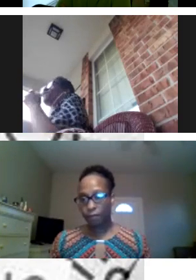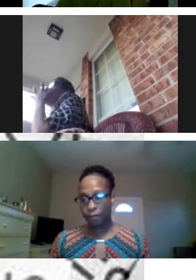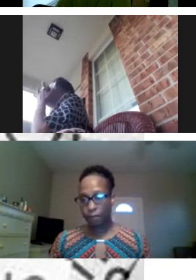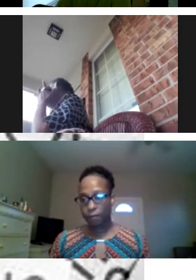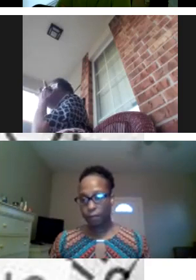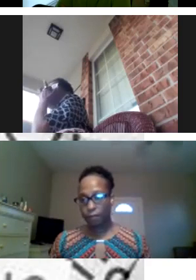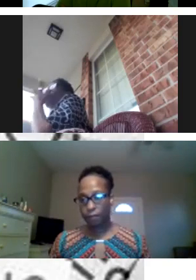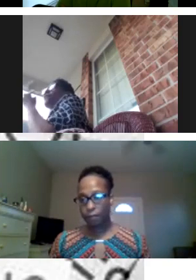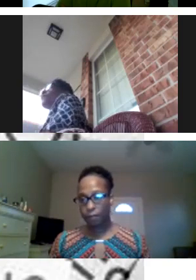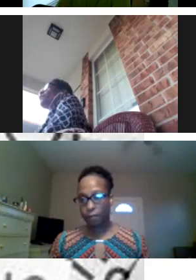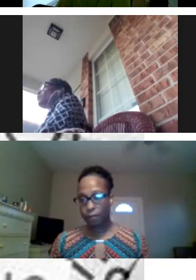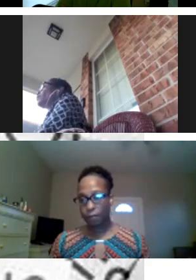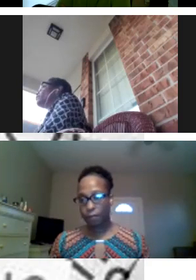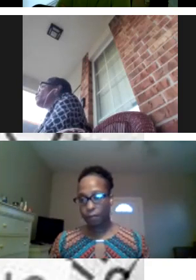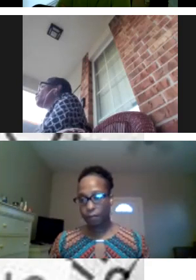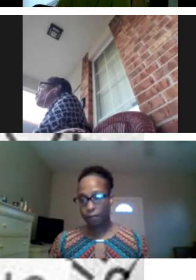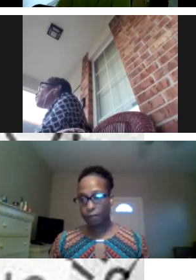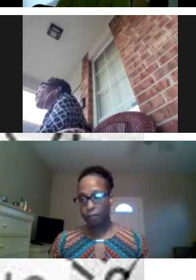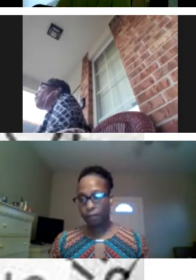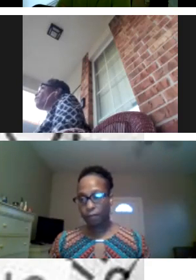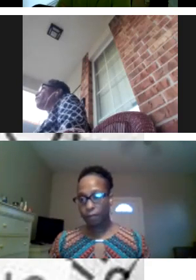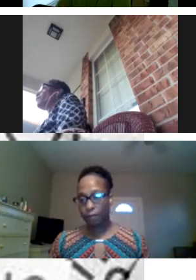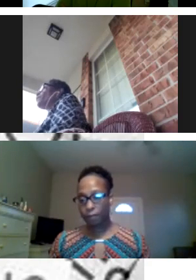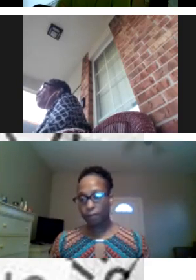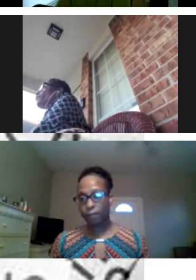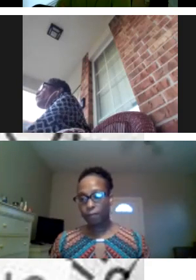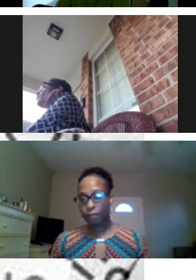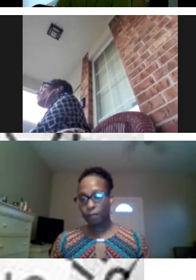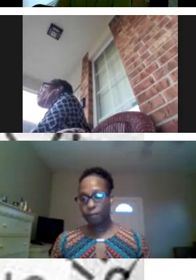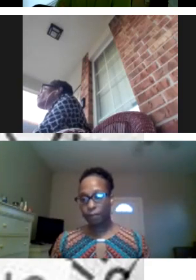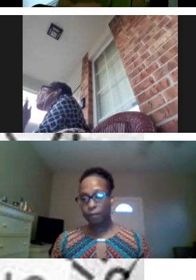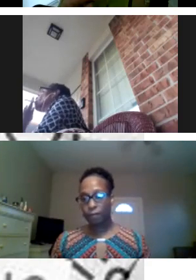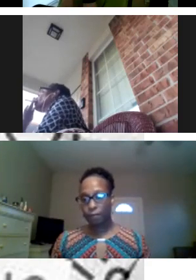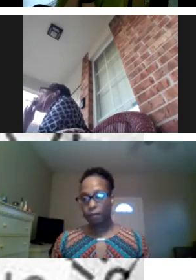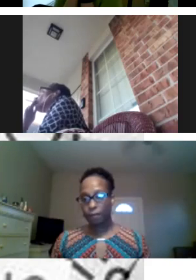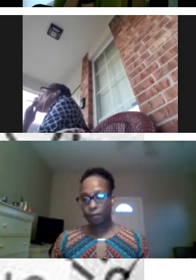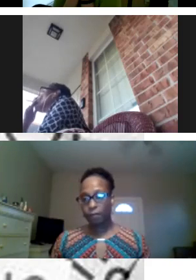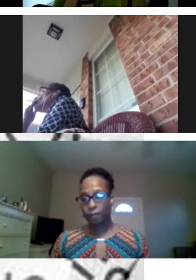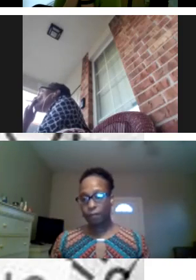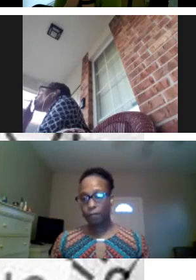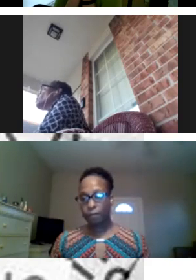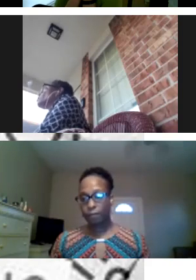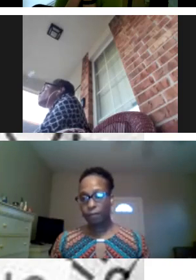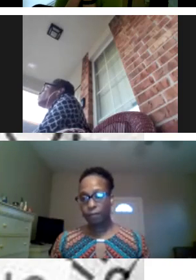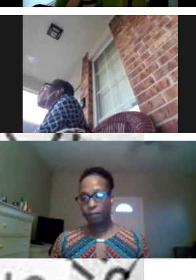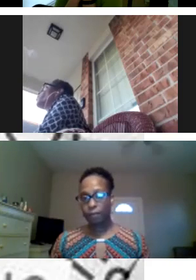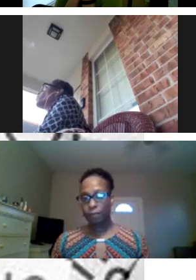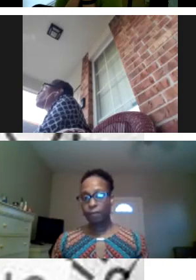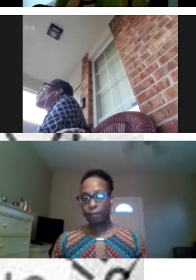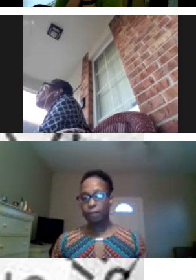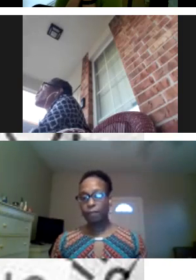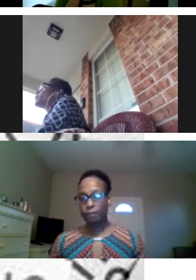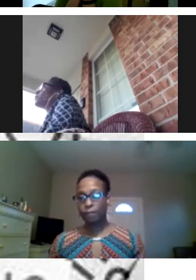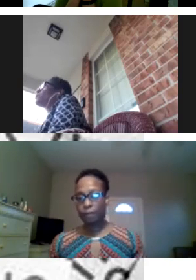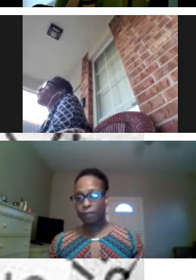healthcare, I try to have conversations with my grandchildren on a generalized level that they can understand